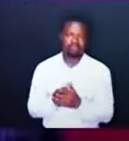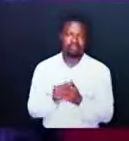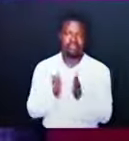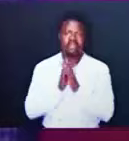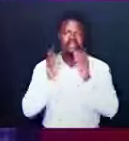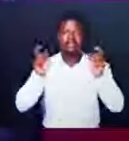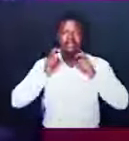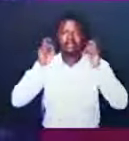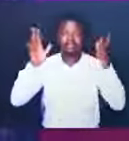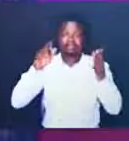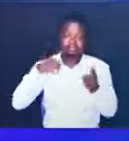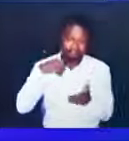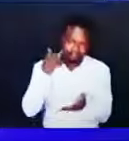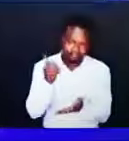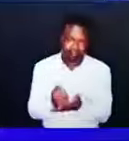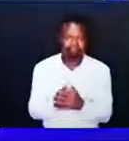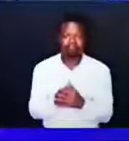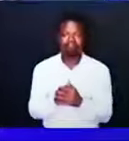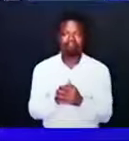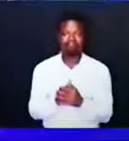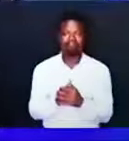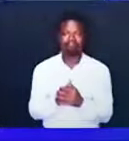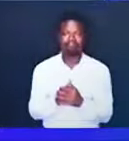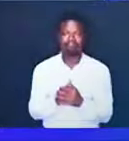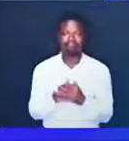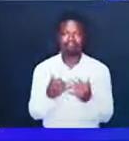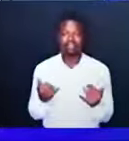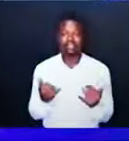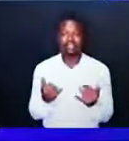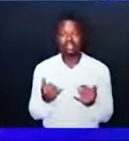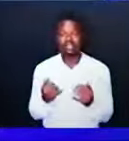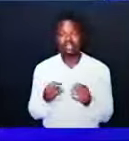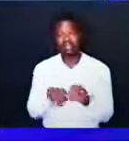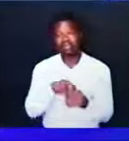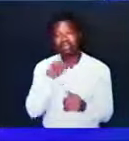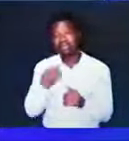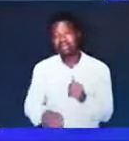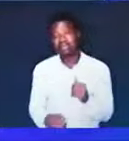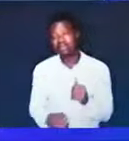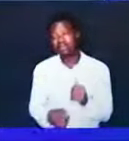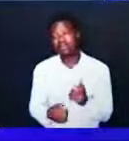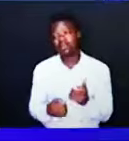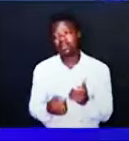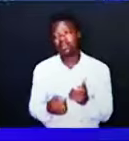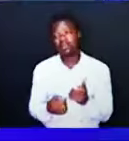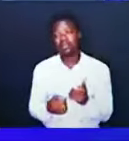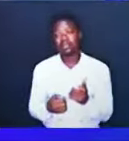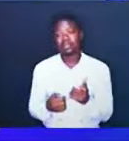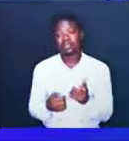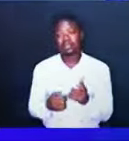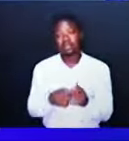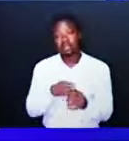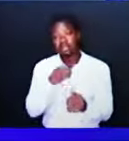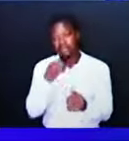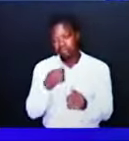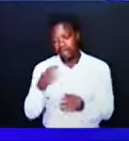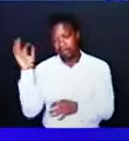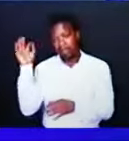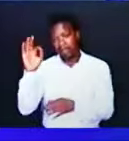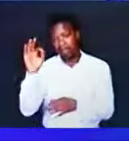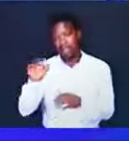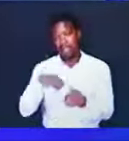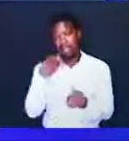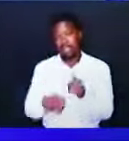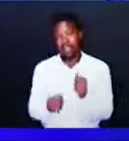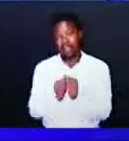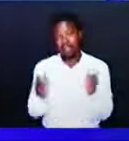Hallelujah. Amen. I cannot end this broadcast without giving you an opportunity to become part of the household